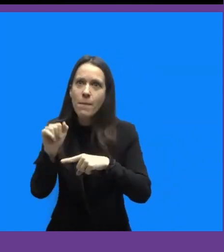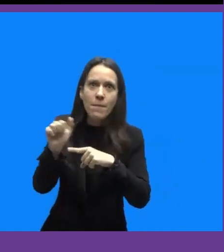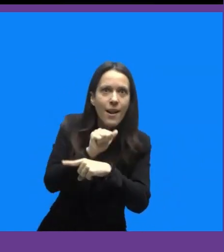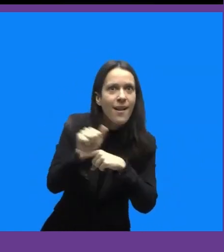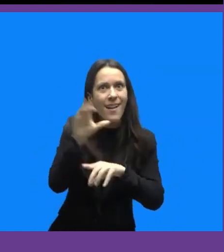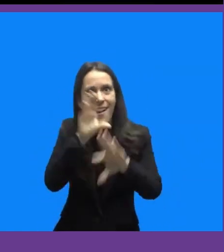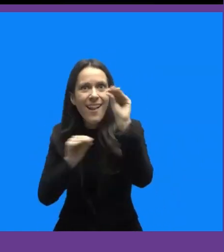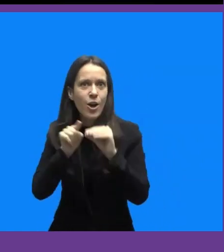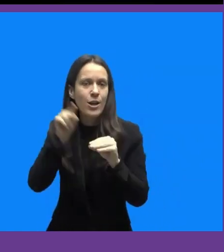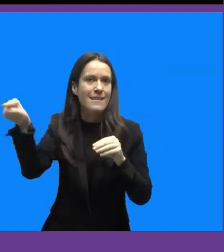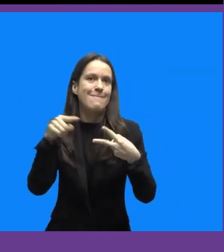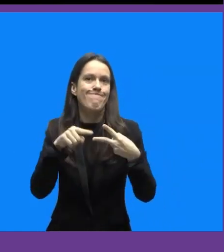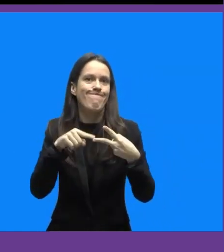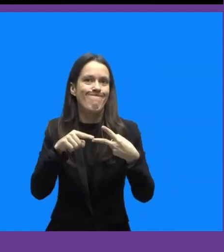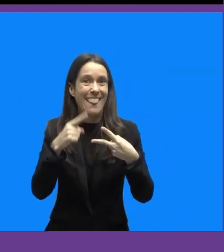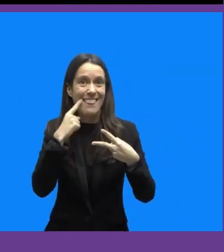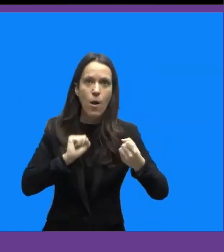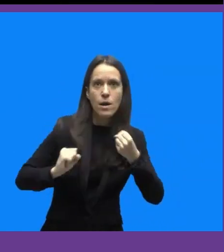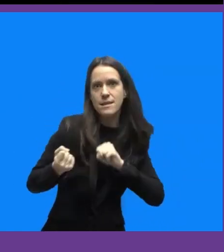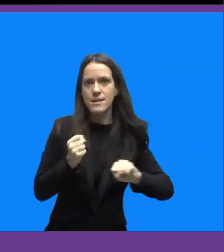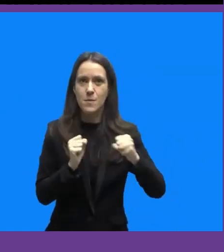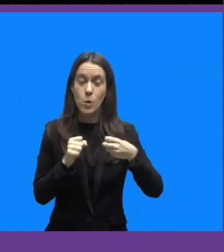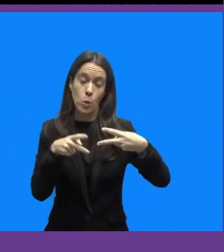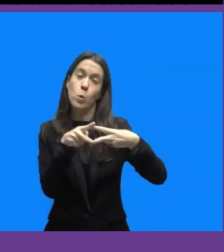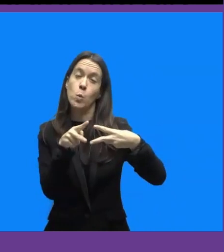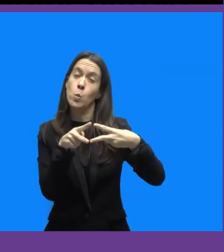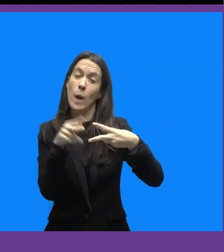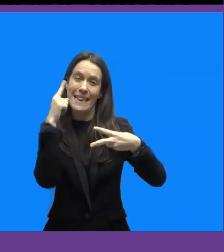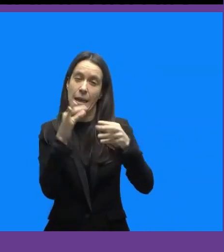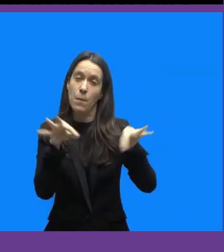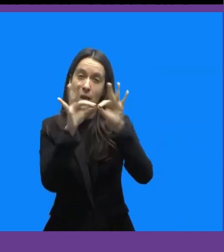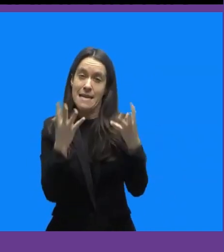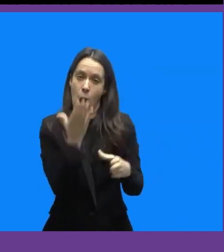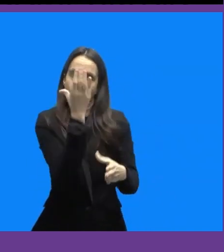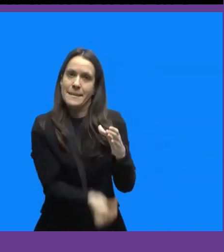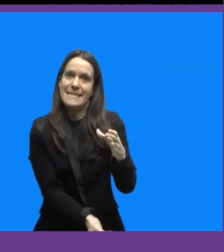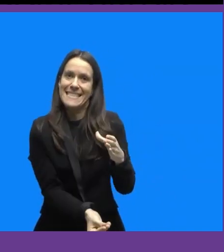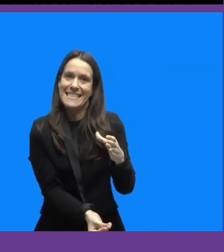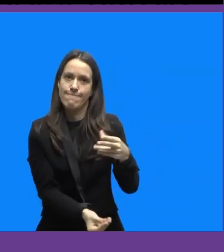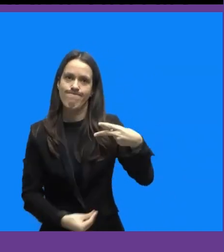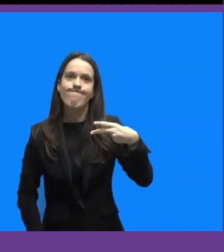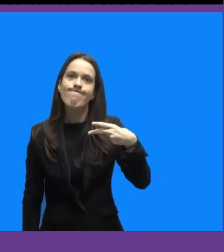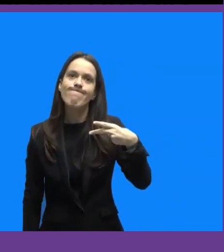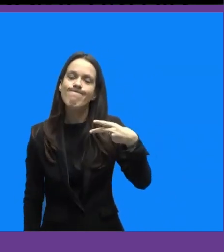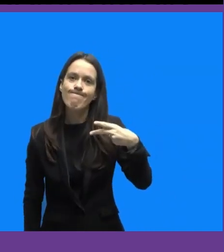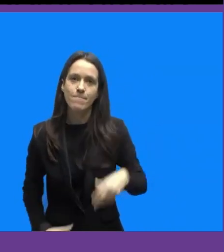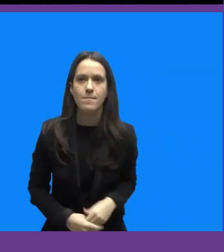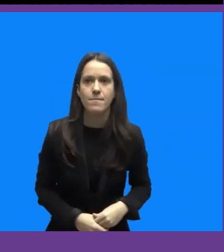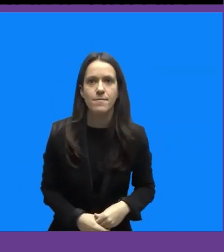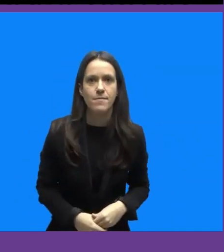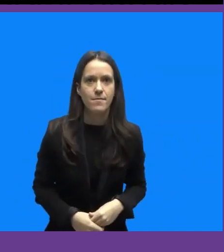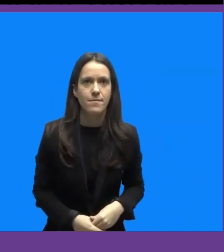So I think important things that we're missing in our education are we're seeing. And again, just on the